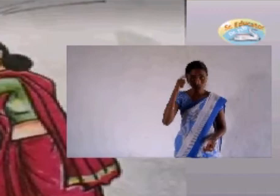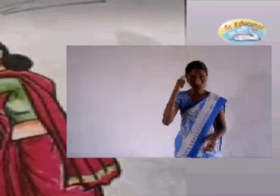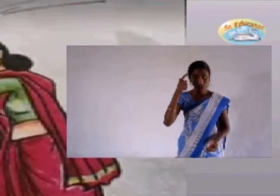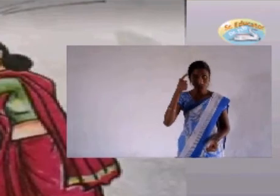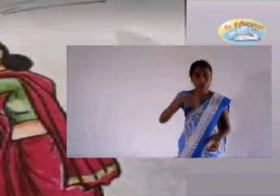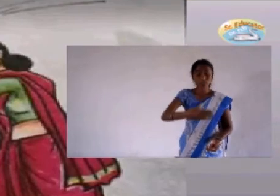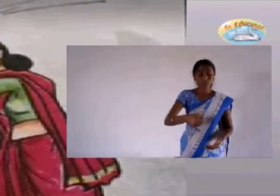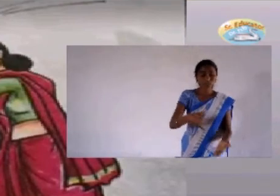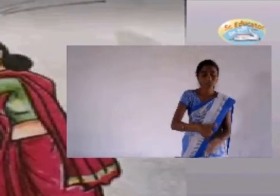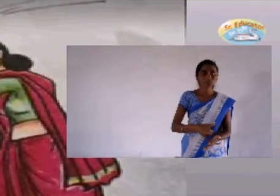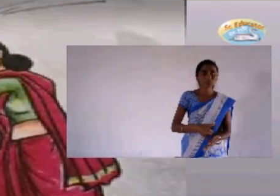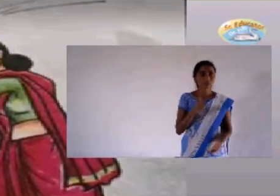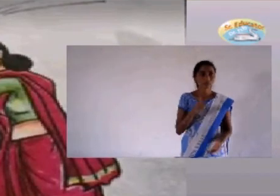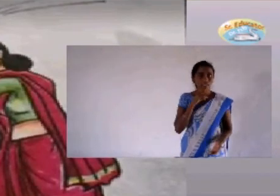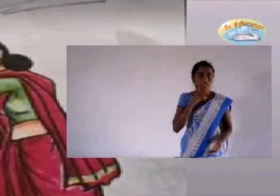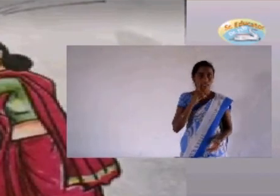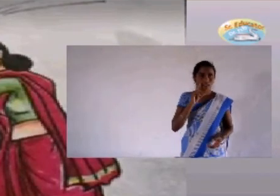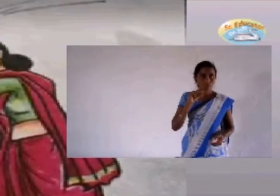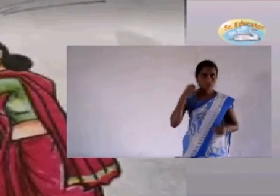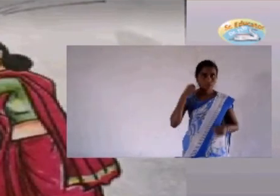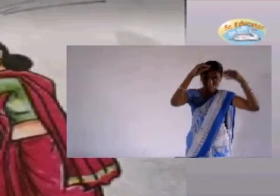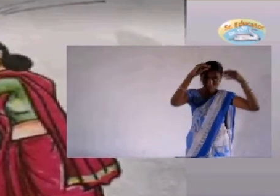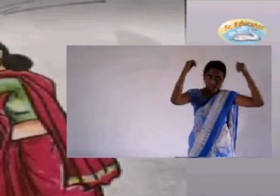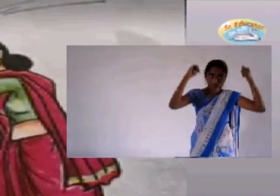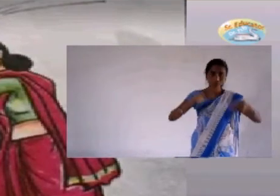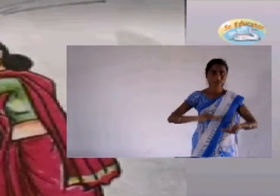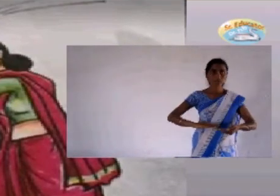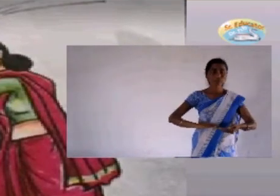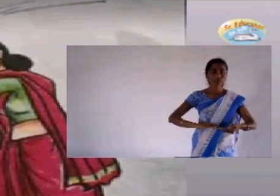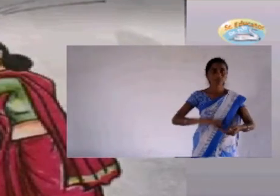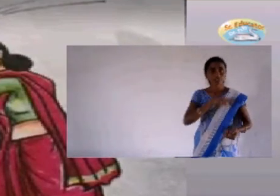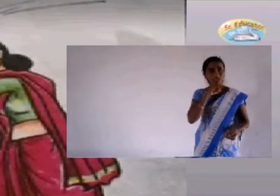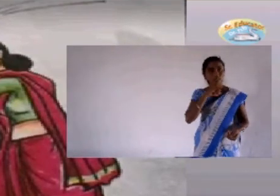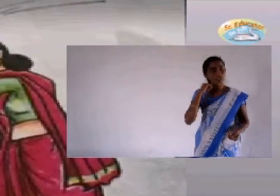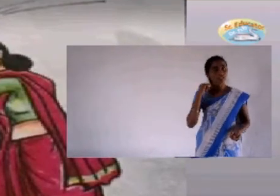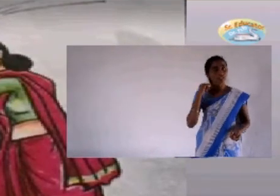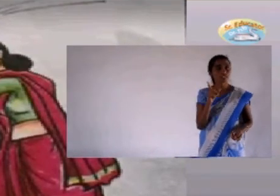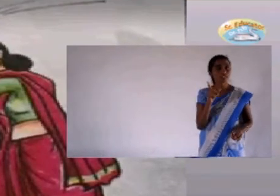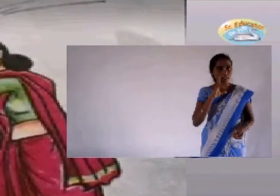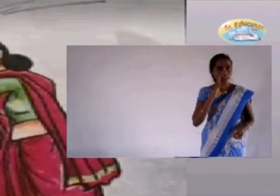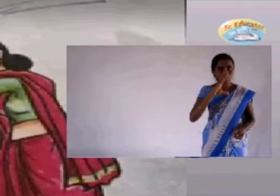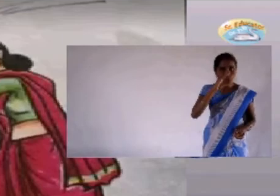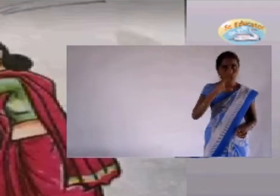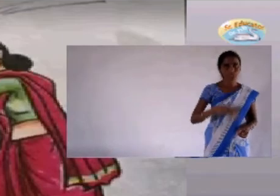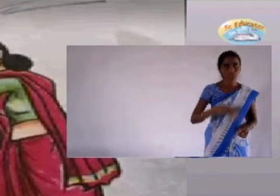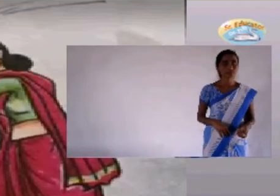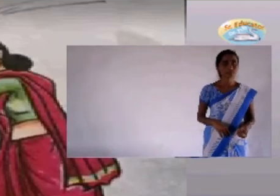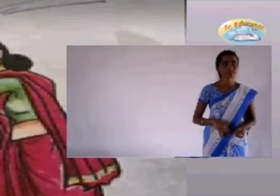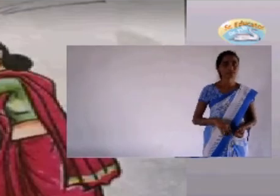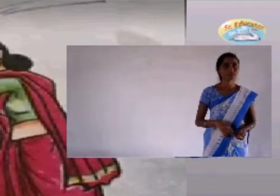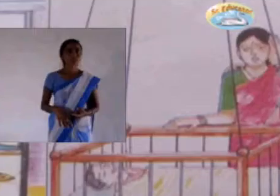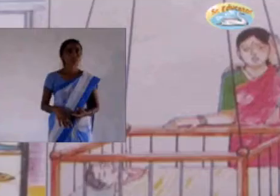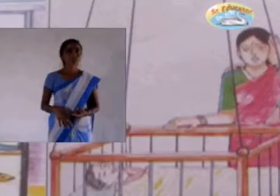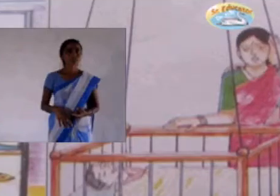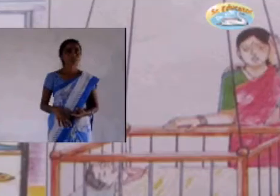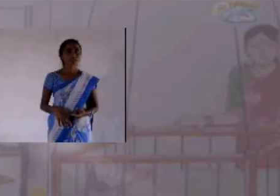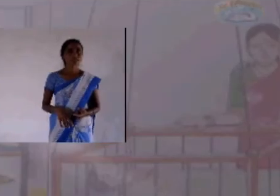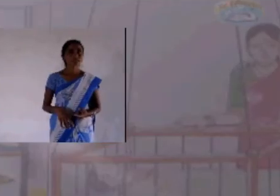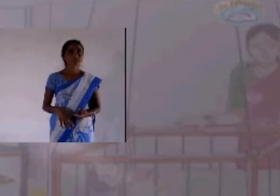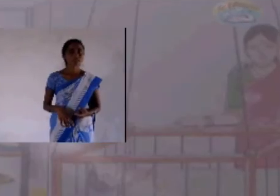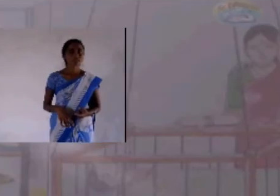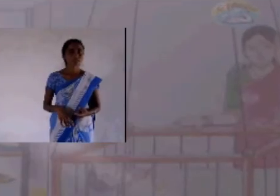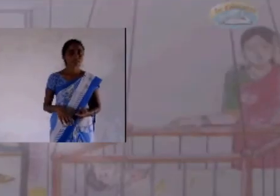Not knowing about it, the farmer's wife killed the mongoose.